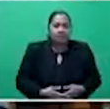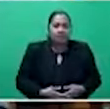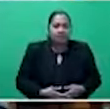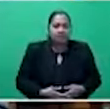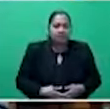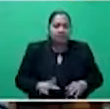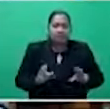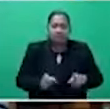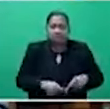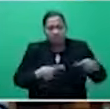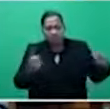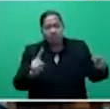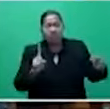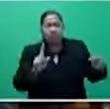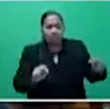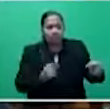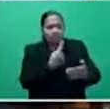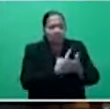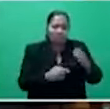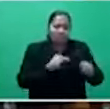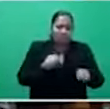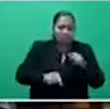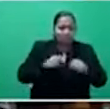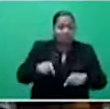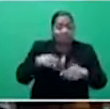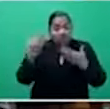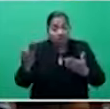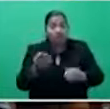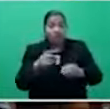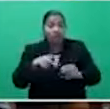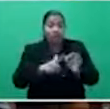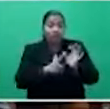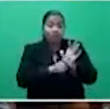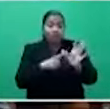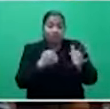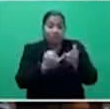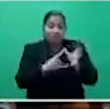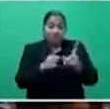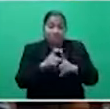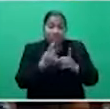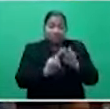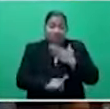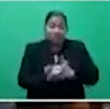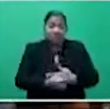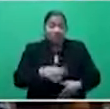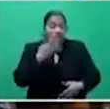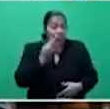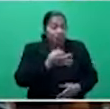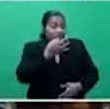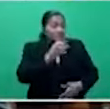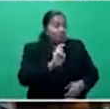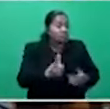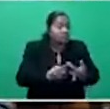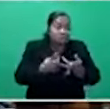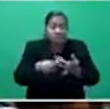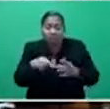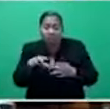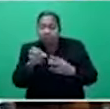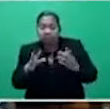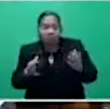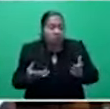from criticism. Mr. Speaker, sir, of course, Honourable Prasad, as we know, when has asked for an alternative, ran out of a radio interview in New Zealand. Mr. Speaker, sir,